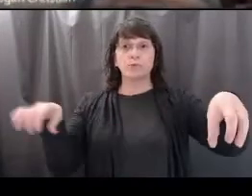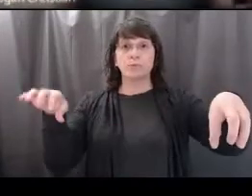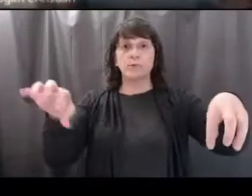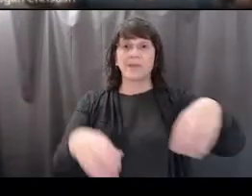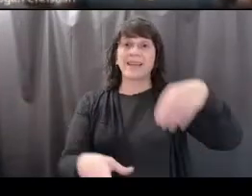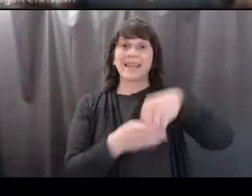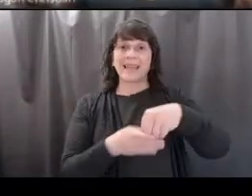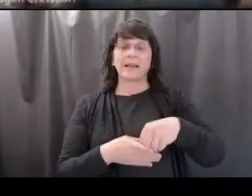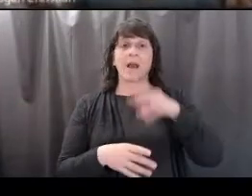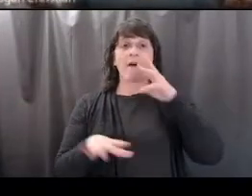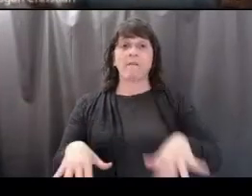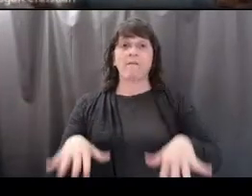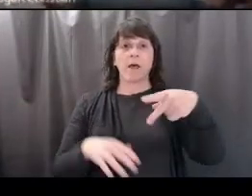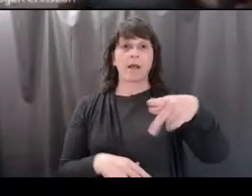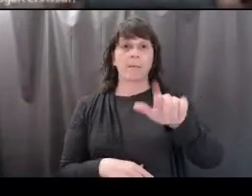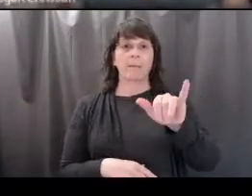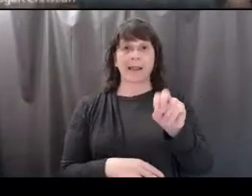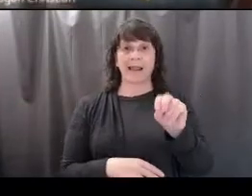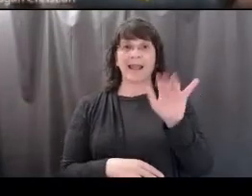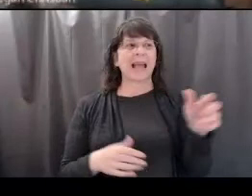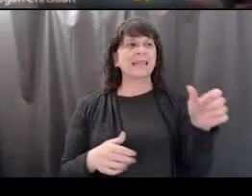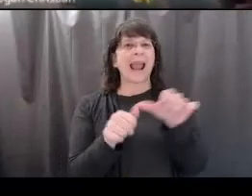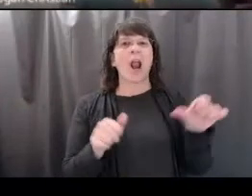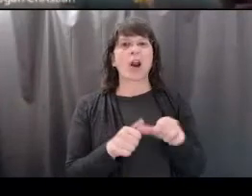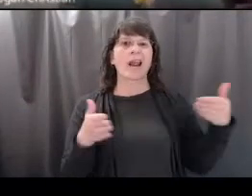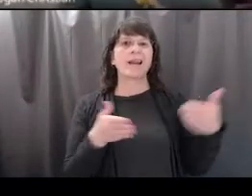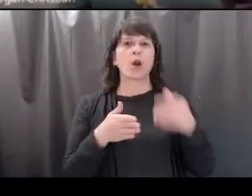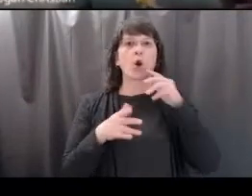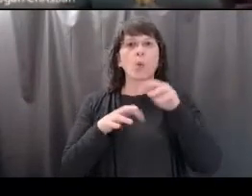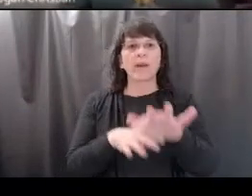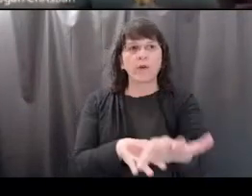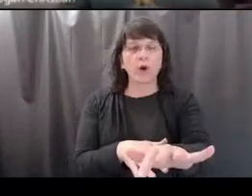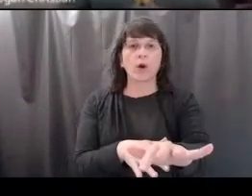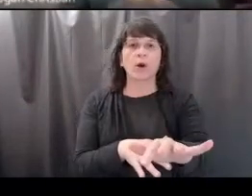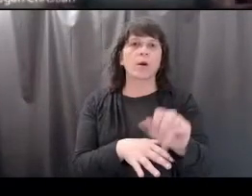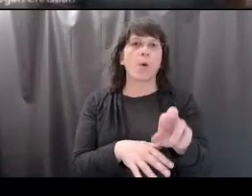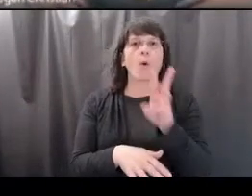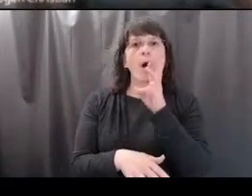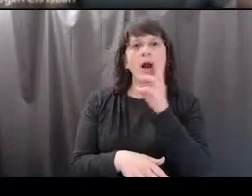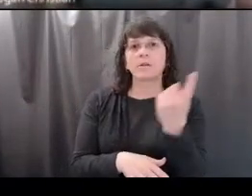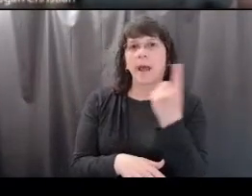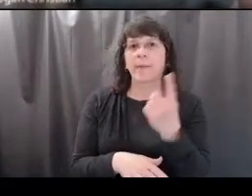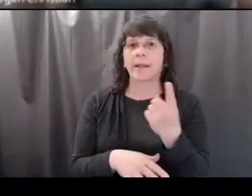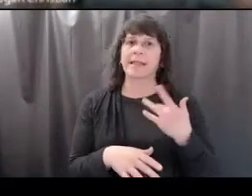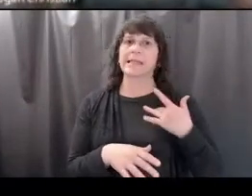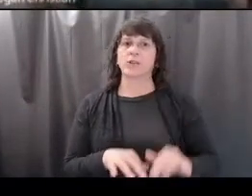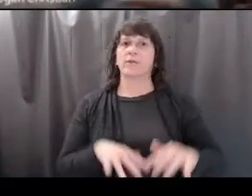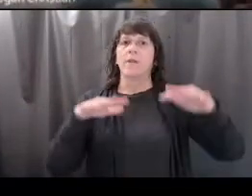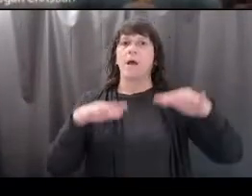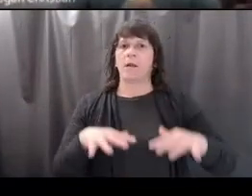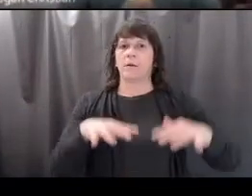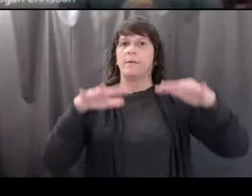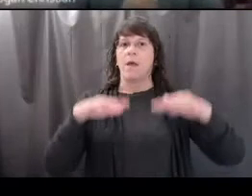floodplain, and a floodplain, just so you know, is an area adjacent to a river or a body of water that frequently